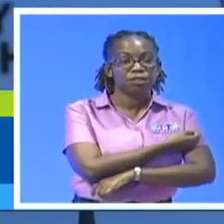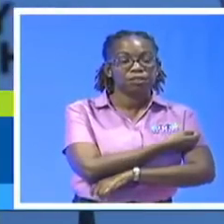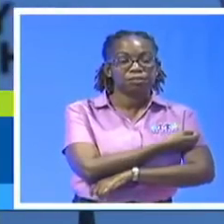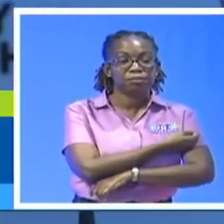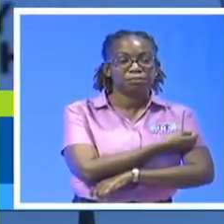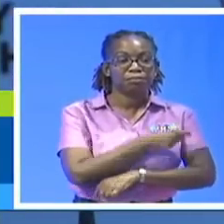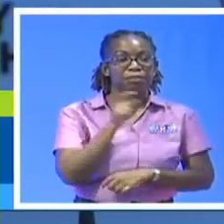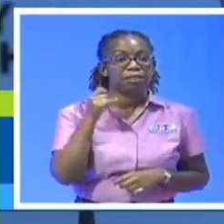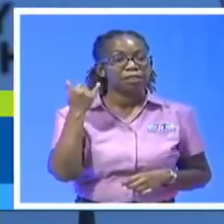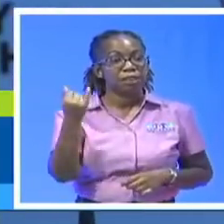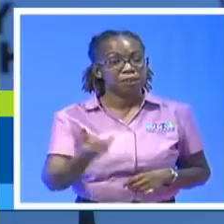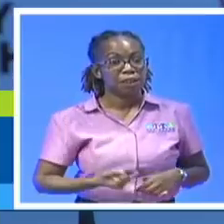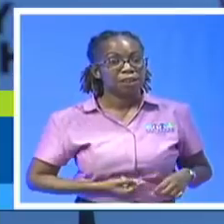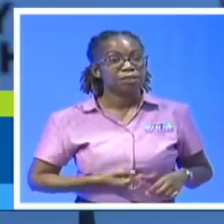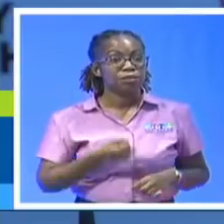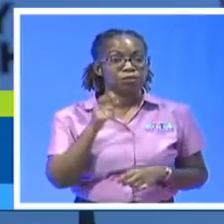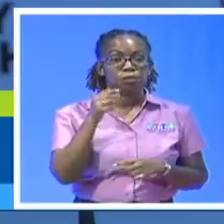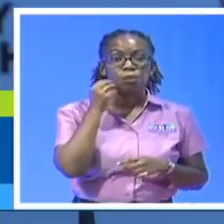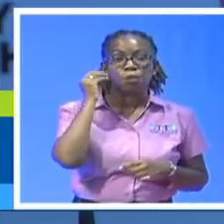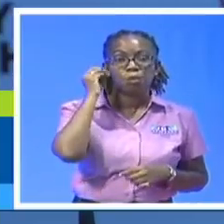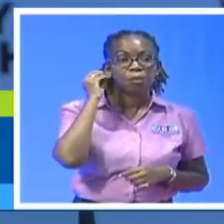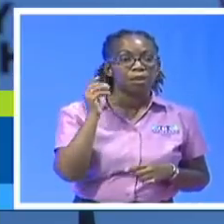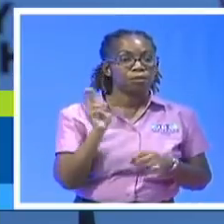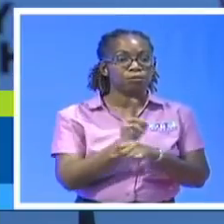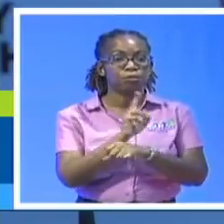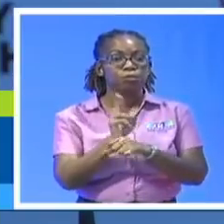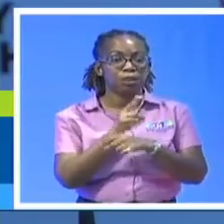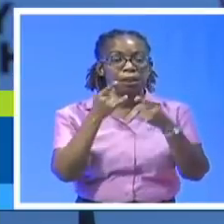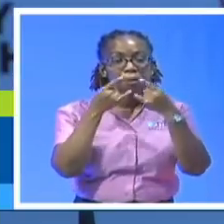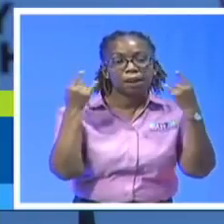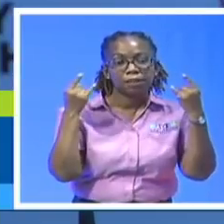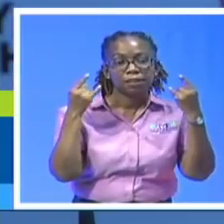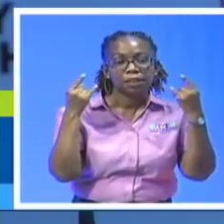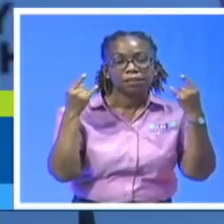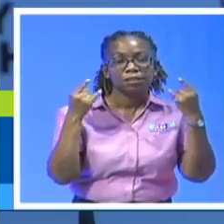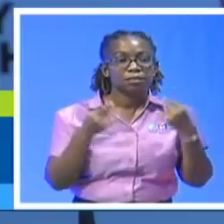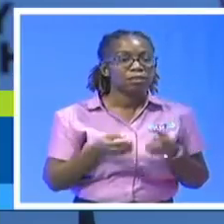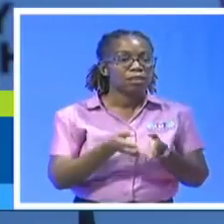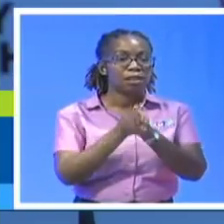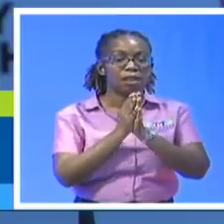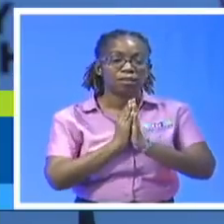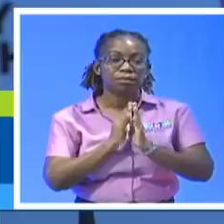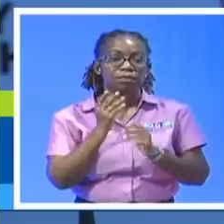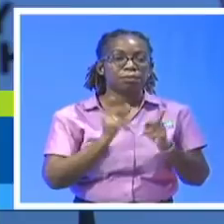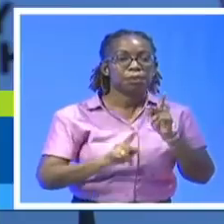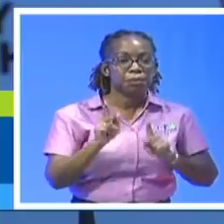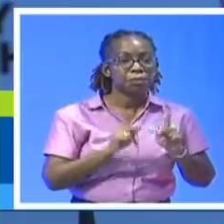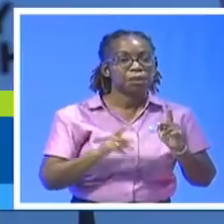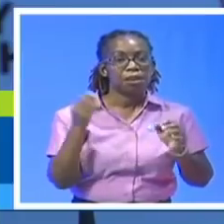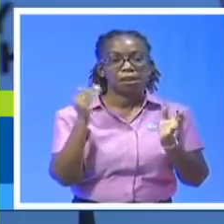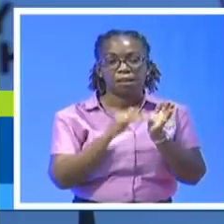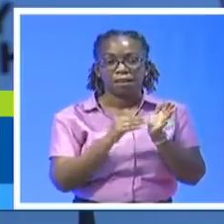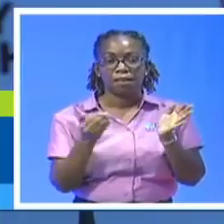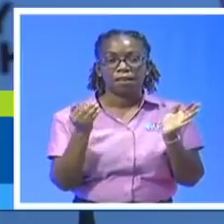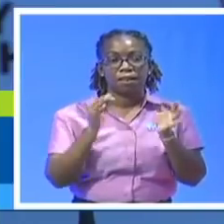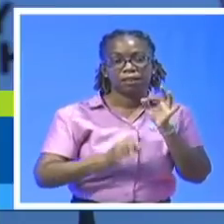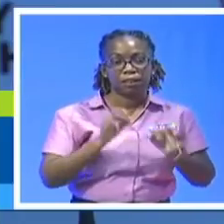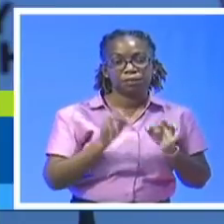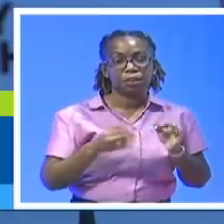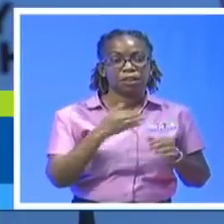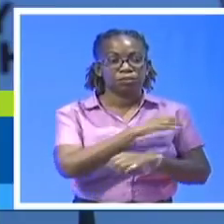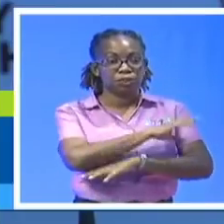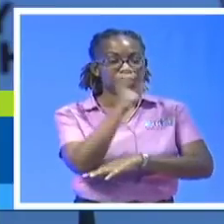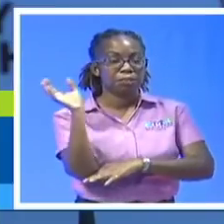to a home. Wear your mask. I'm asking persons again, if you are having Christmas functions,